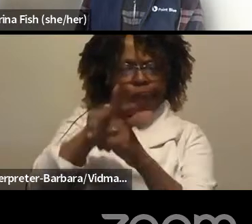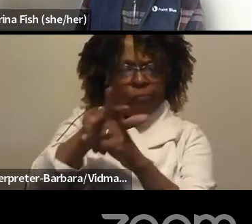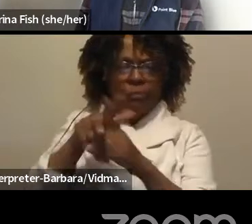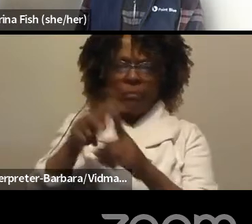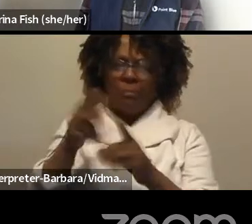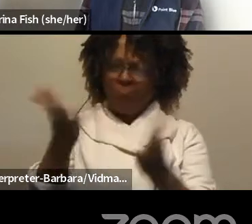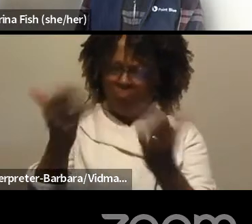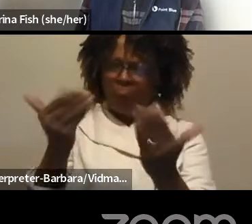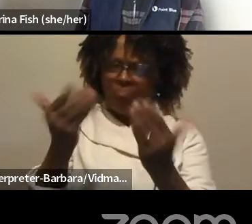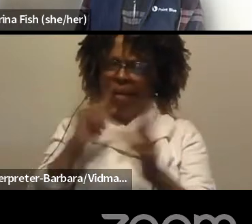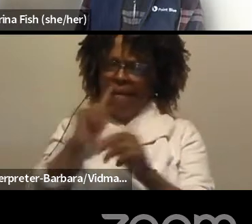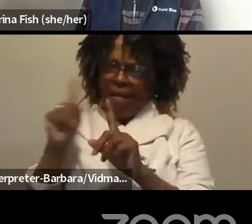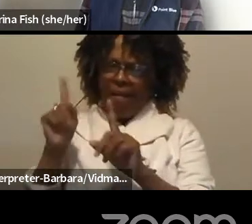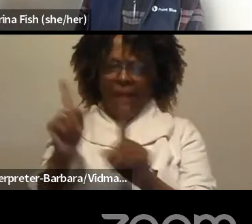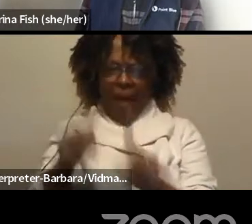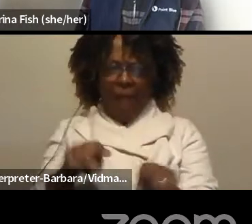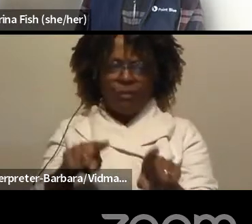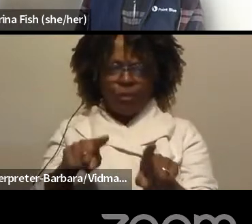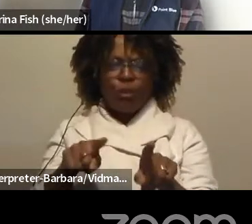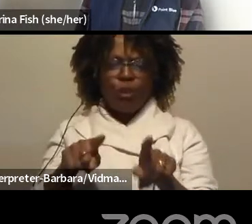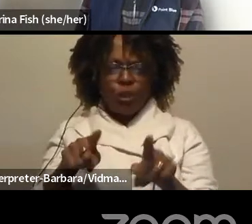you draw the line?